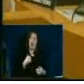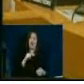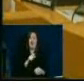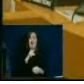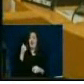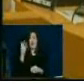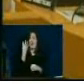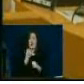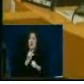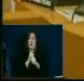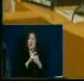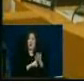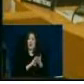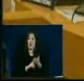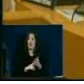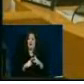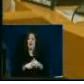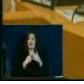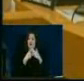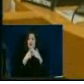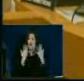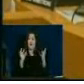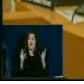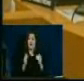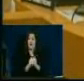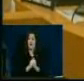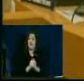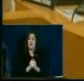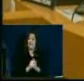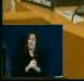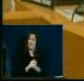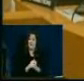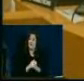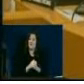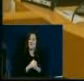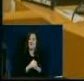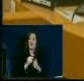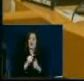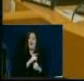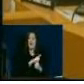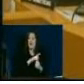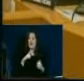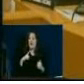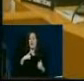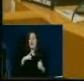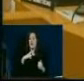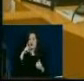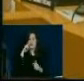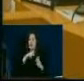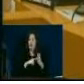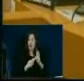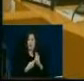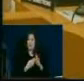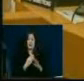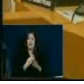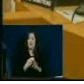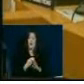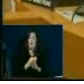4-year contract in force. And there's legislative intent and a prior